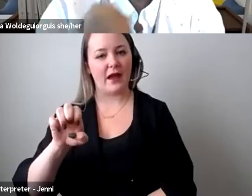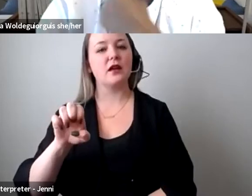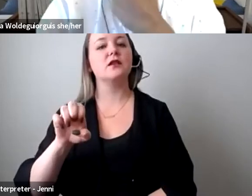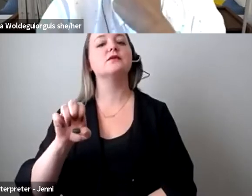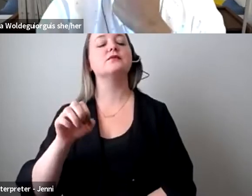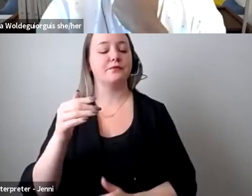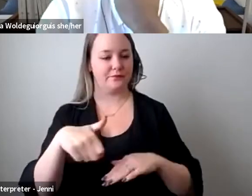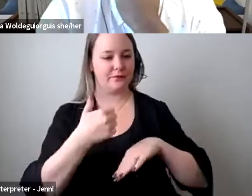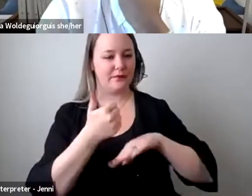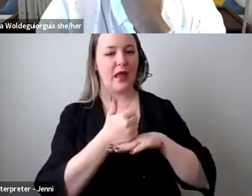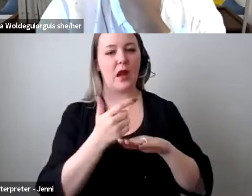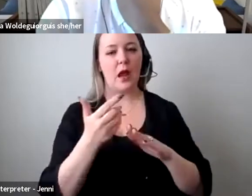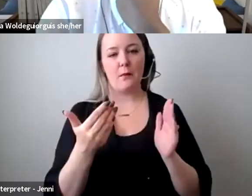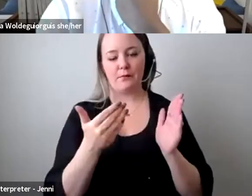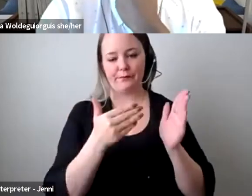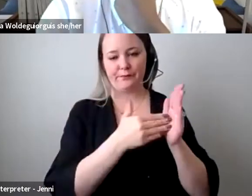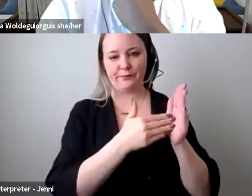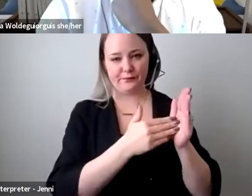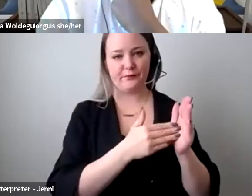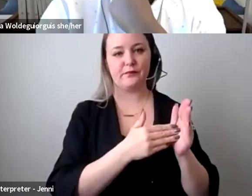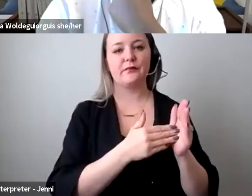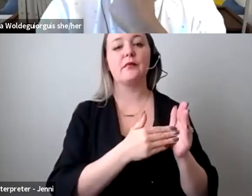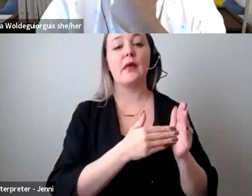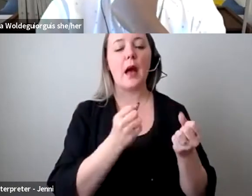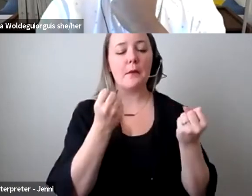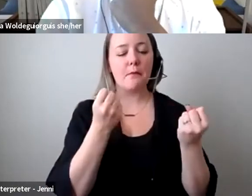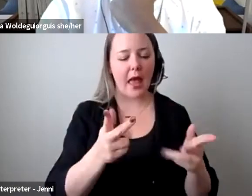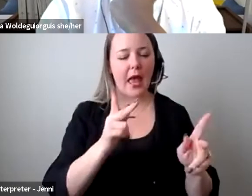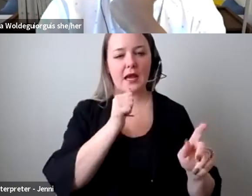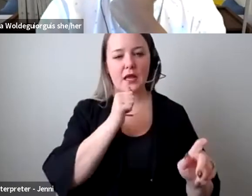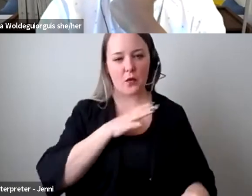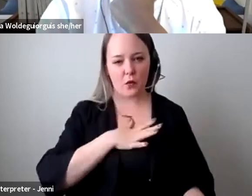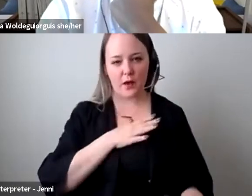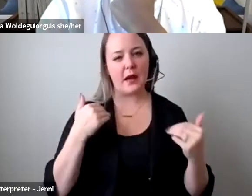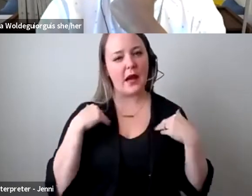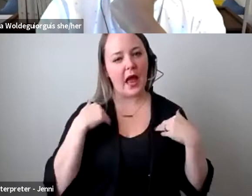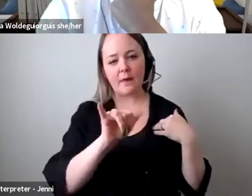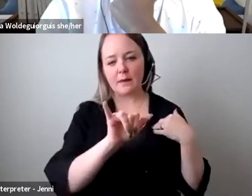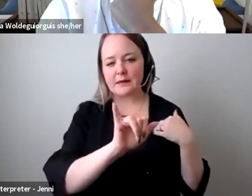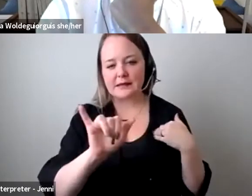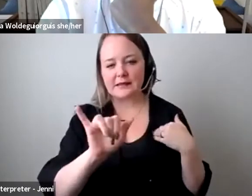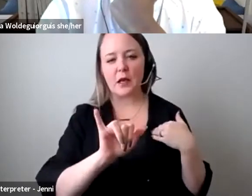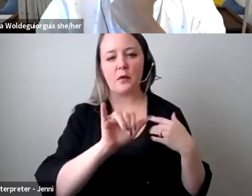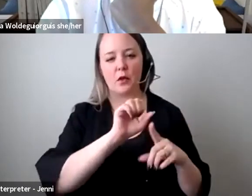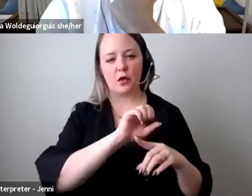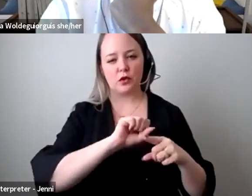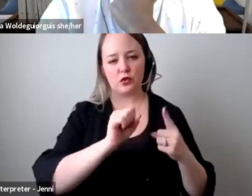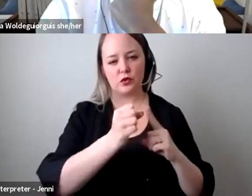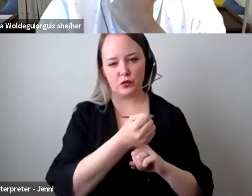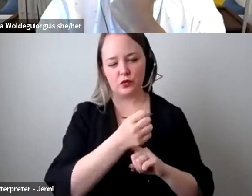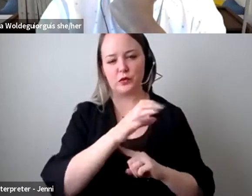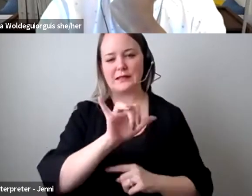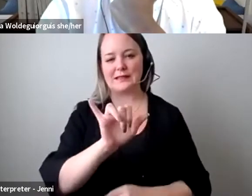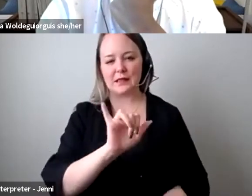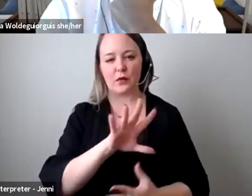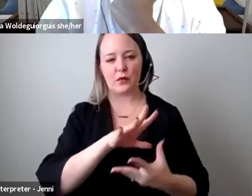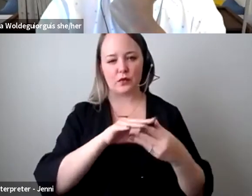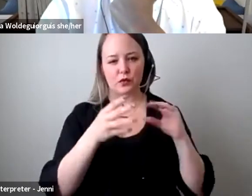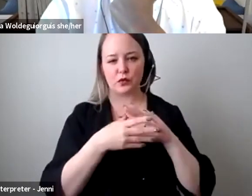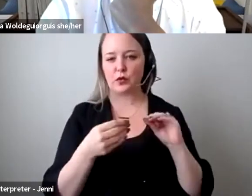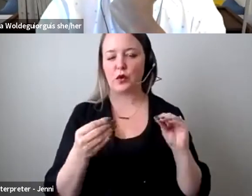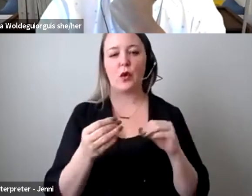course, many women had similar stories. Many women were going through the same thing I was going. It